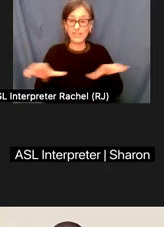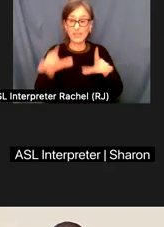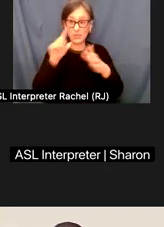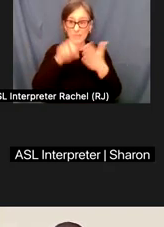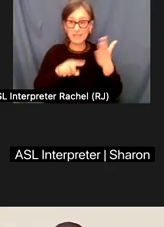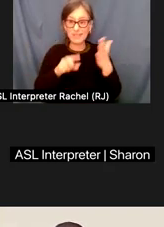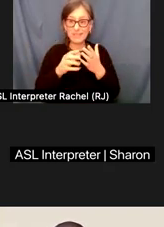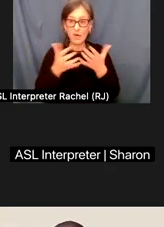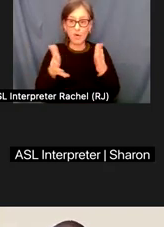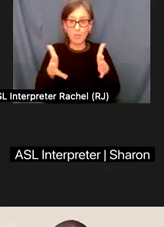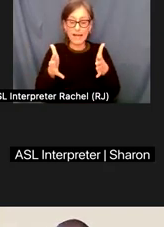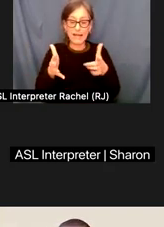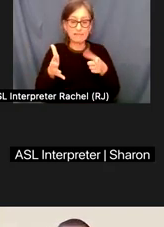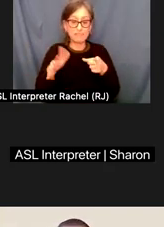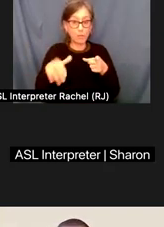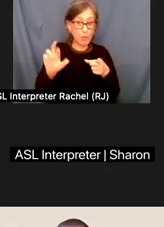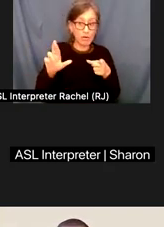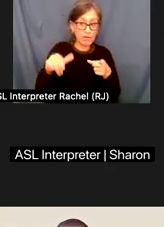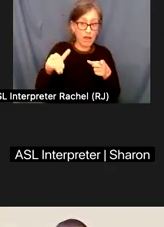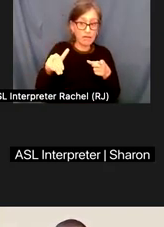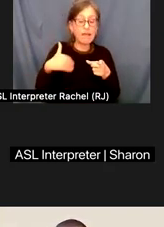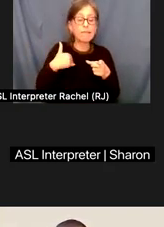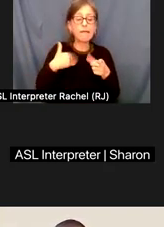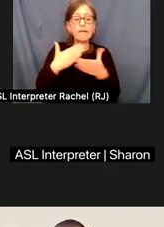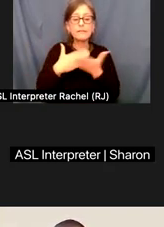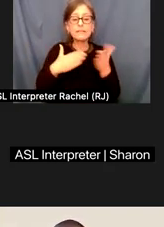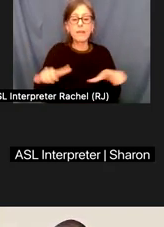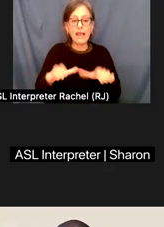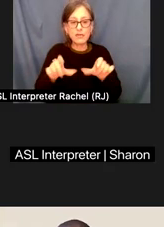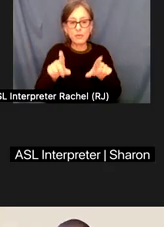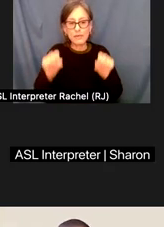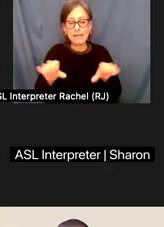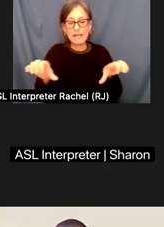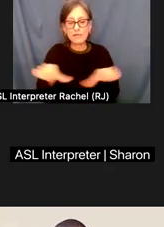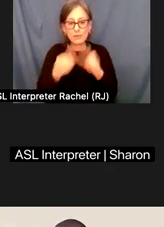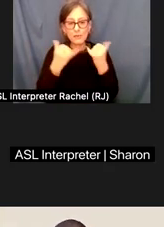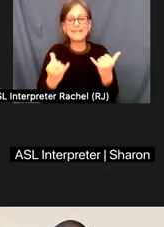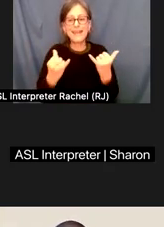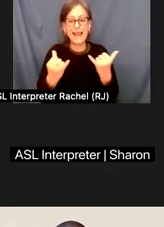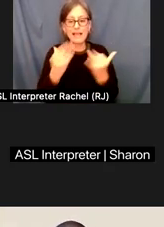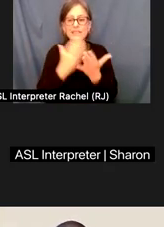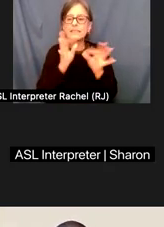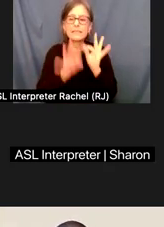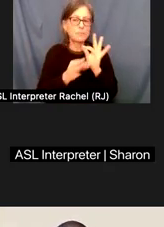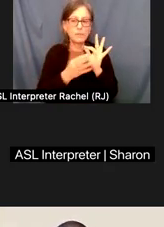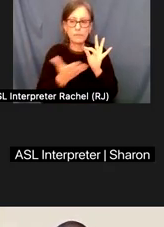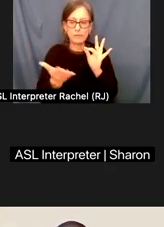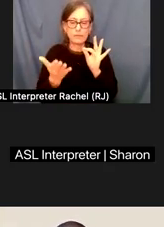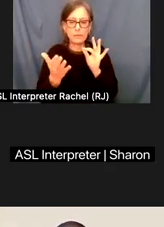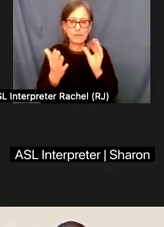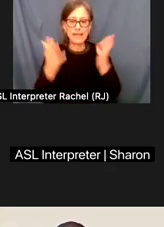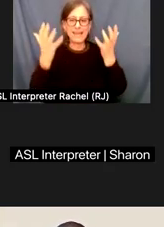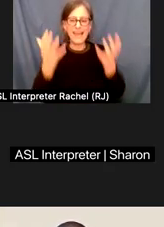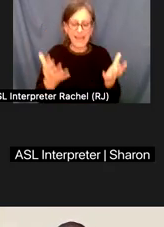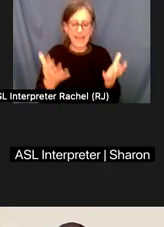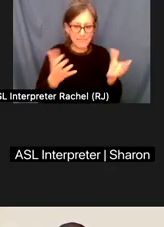you haven't, either way, there's probably some actions that you could take today. Some simple actions, like moving that heavy object